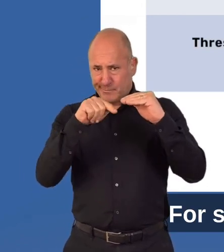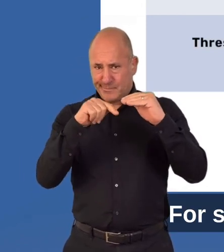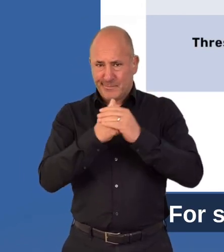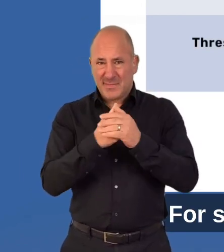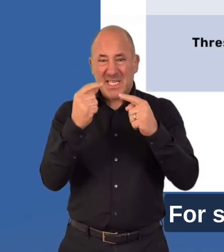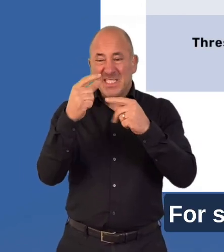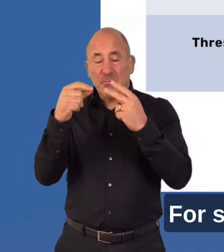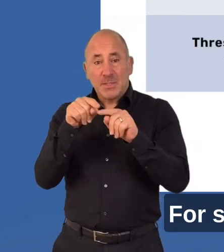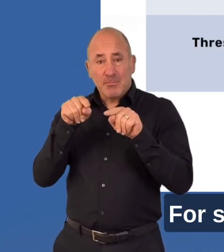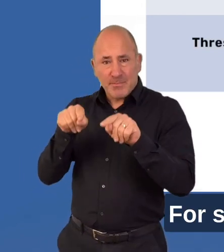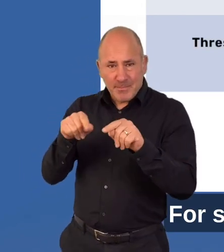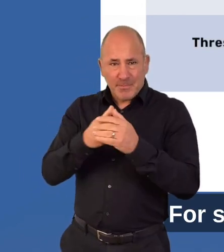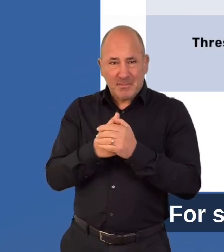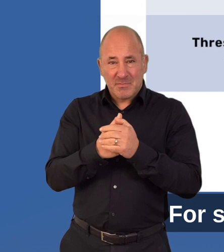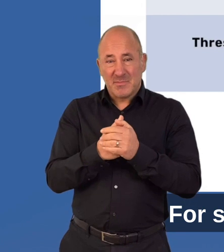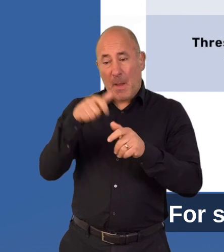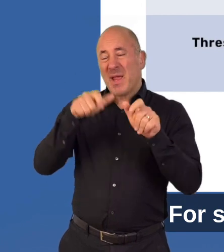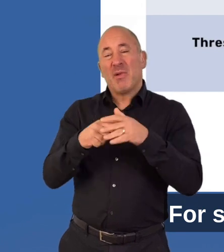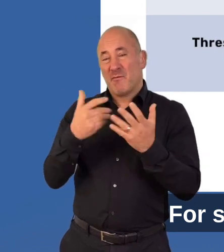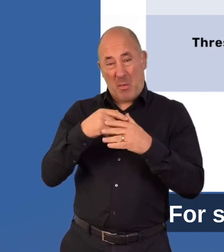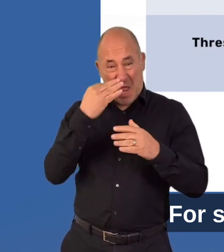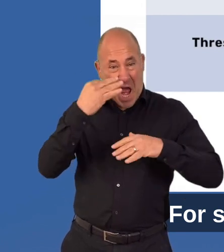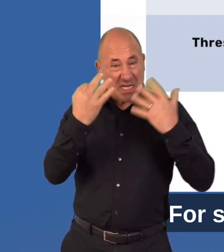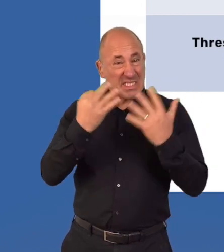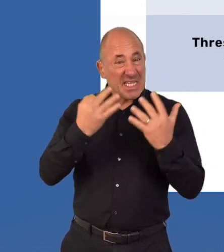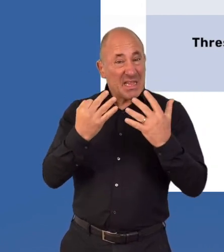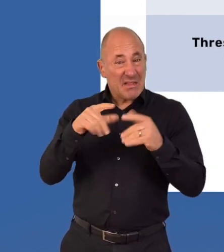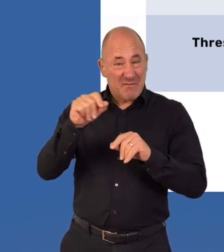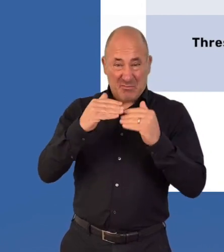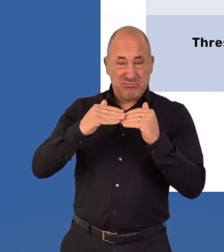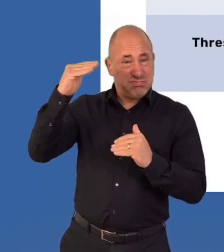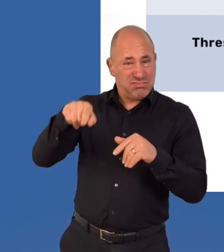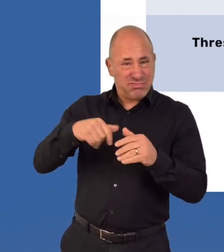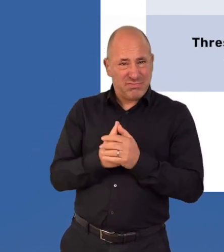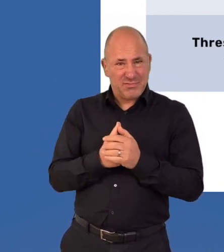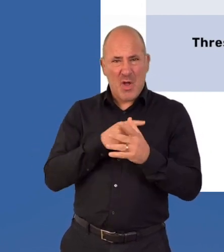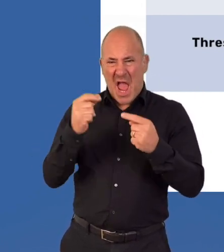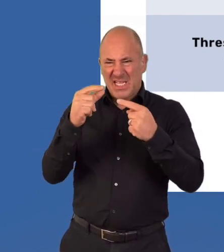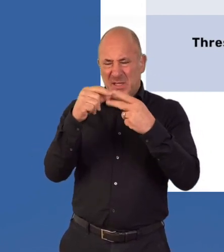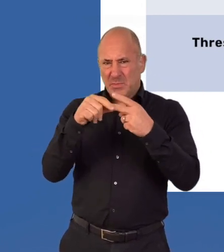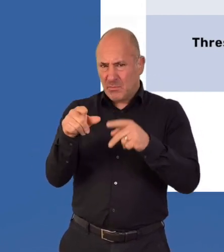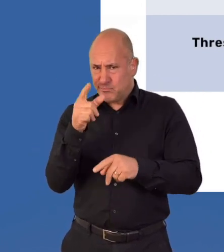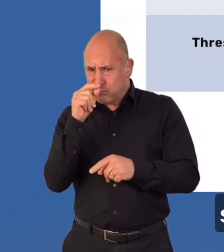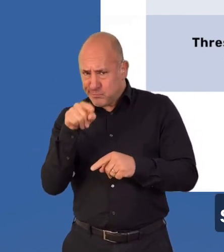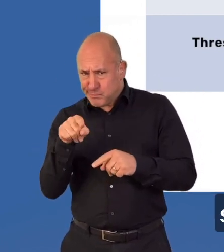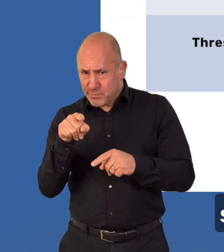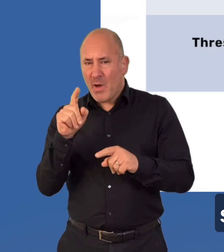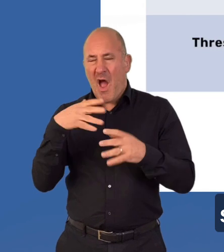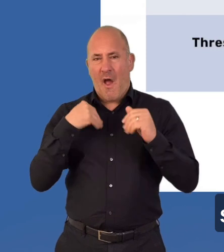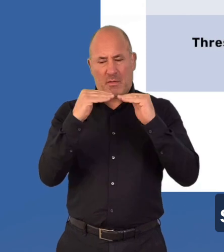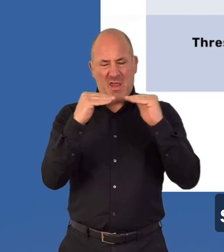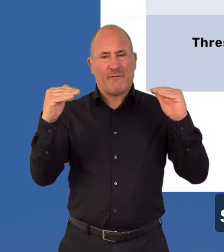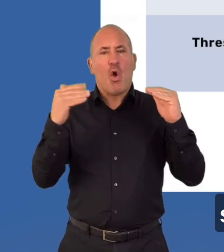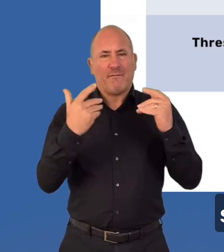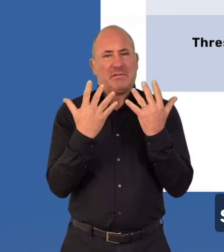For symptomatic patients, people can be invited from the age of 18 and above when they have eligible symptoms,